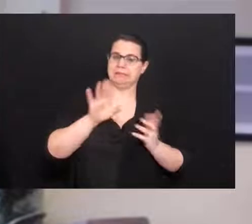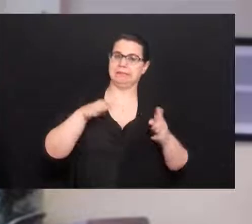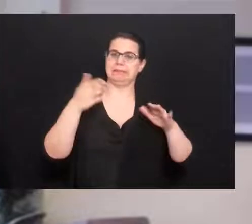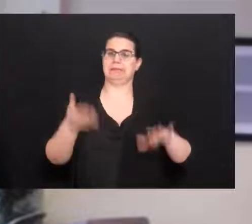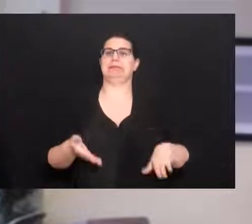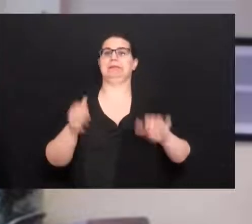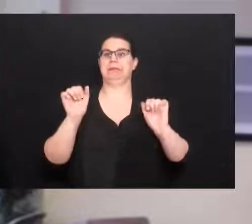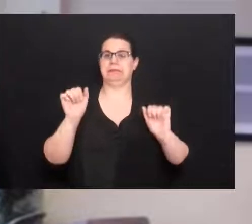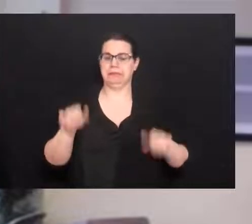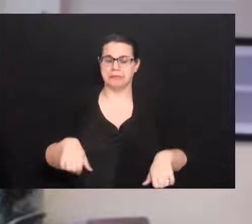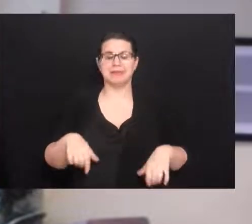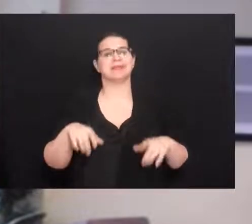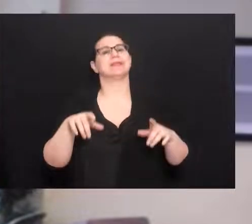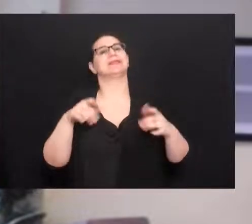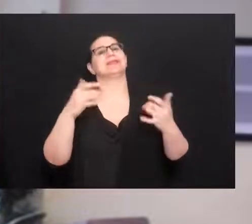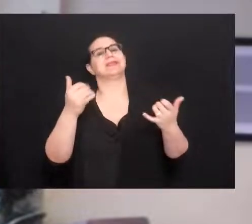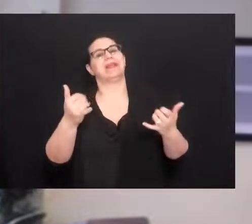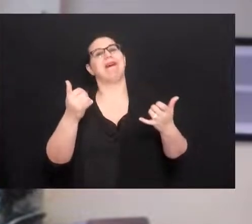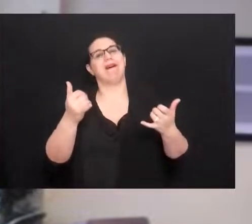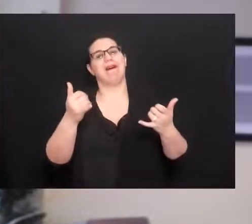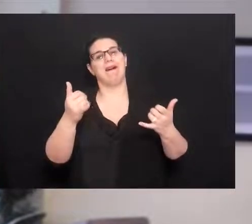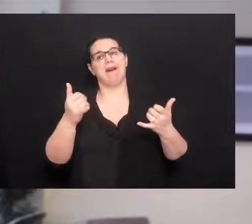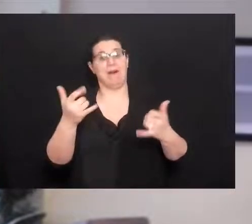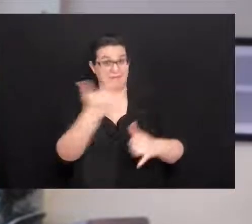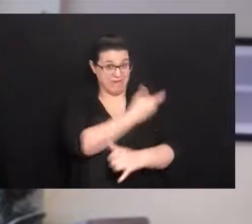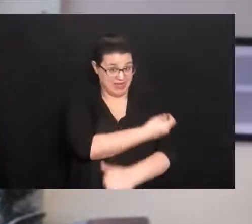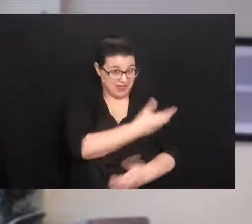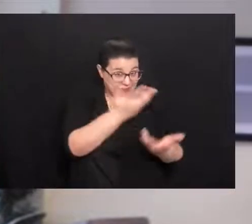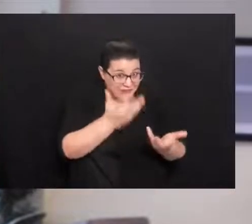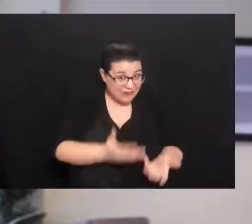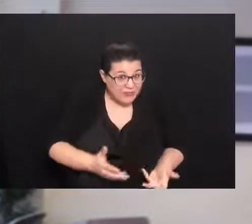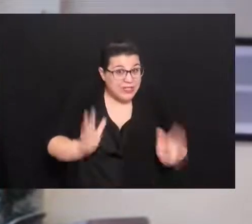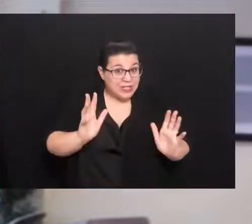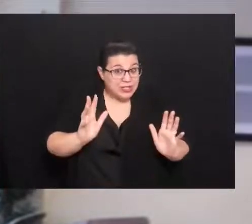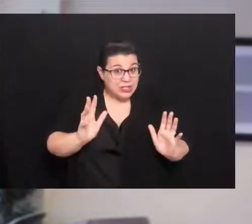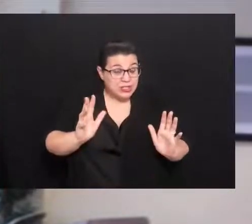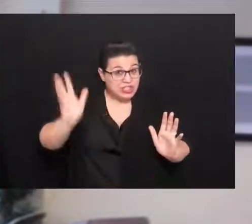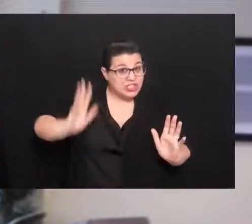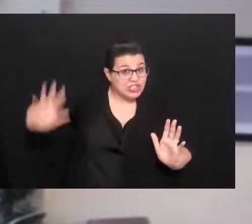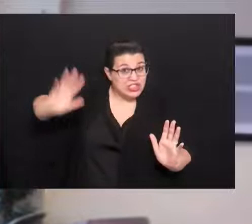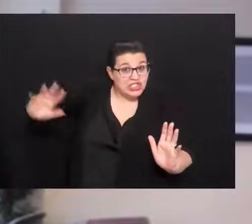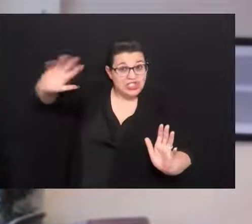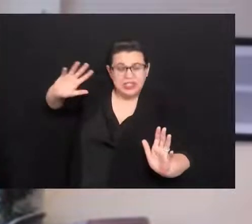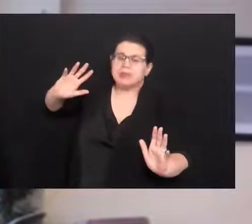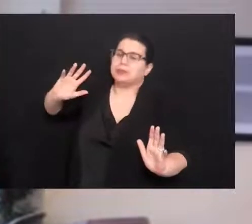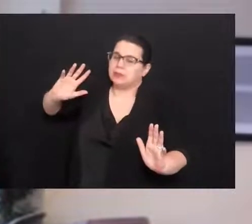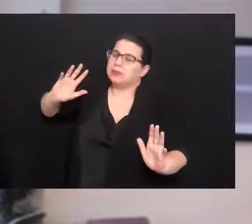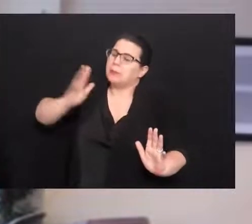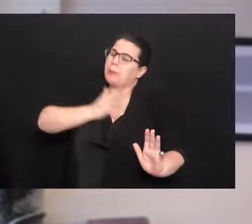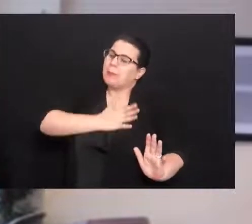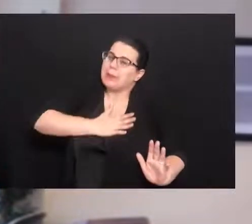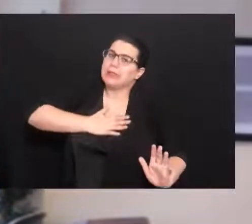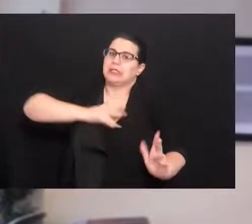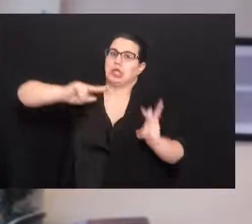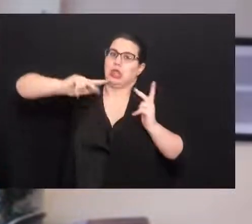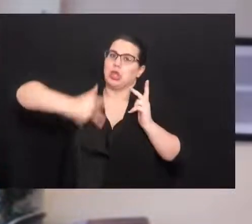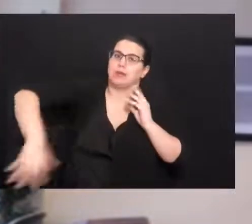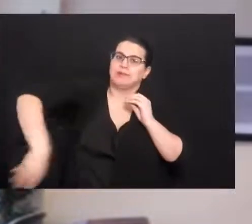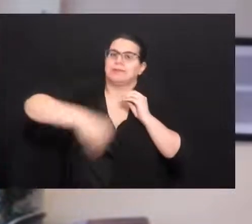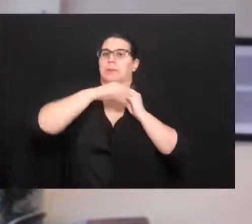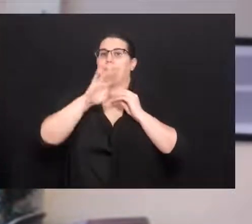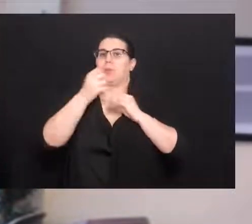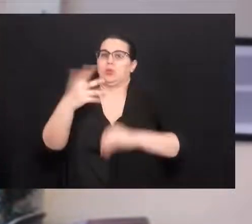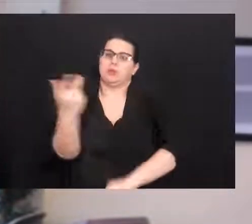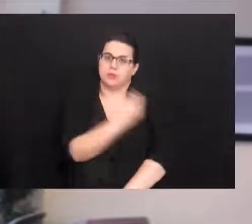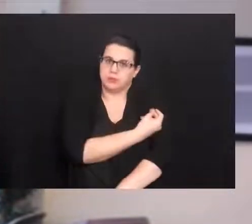COVID-19 now are in that group that may have been vaccinated a long time ago. So please go get your boosters, and